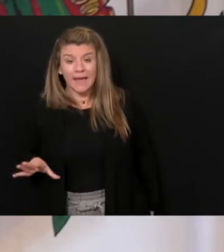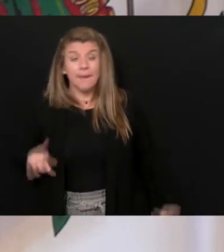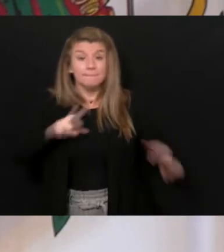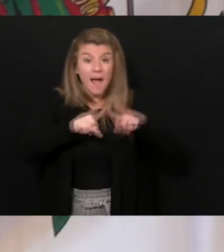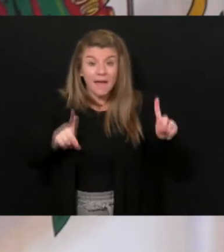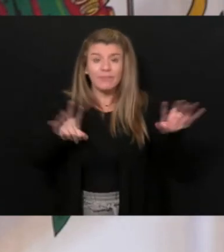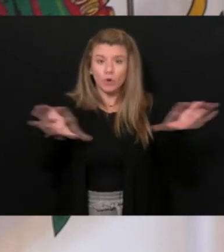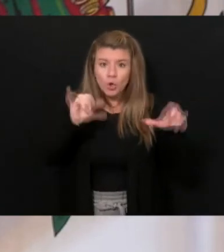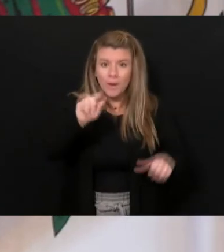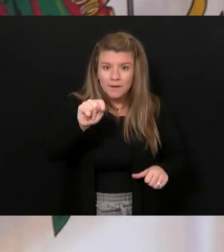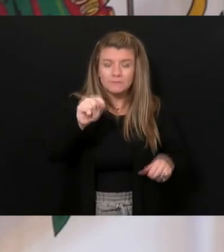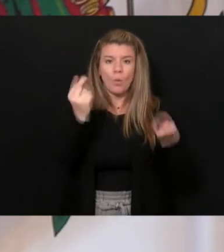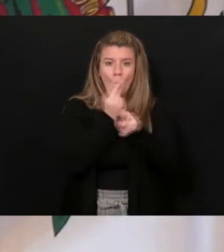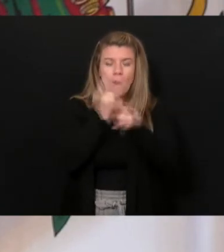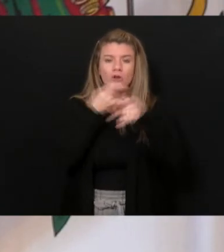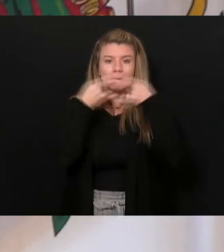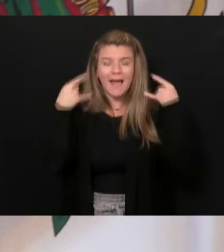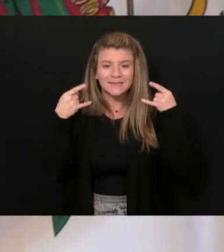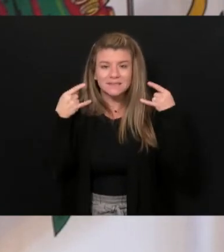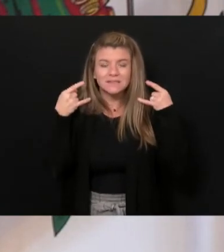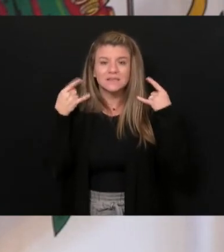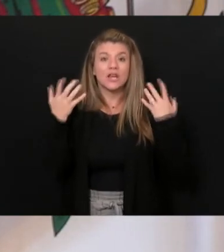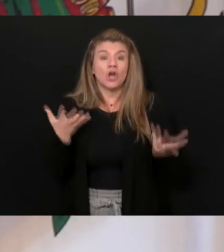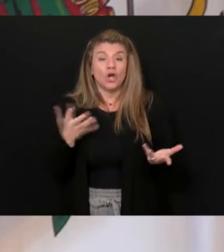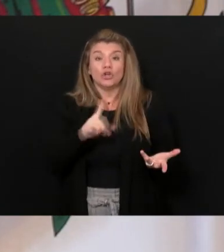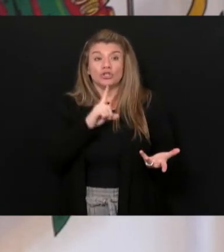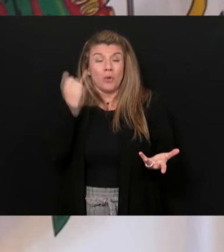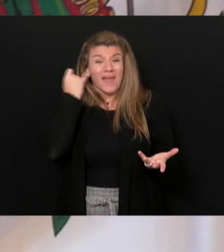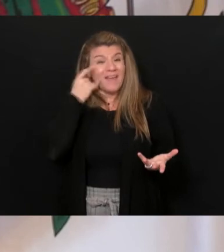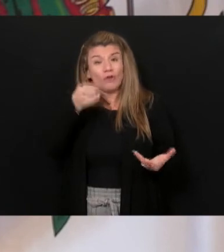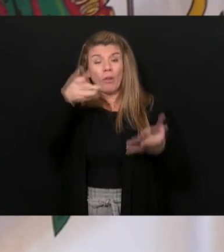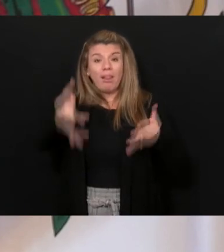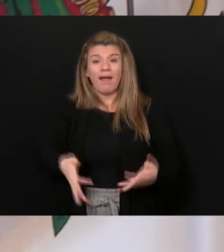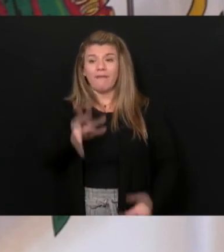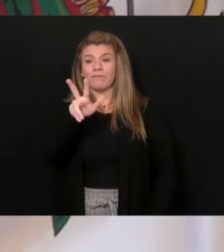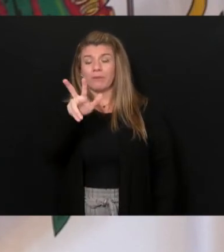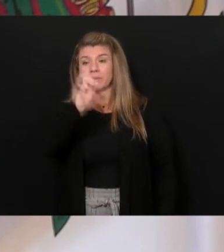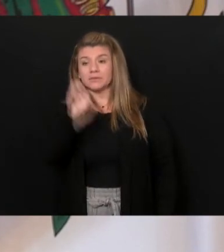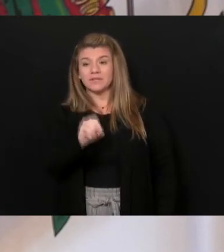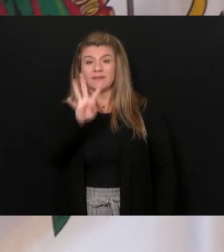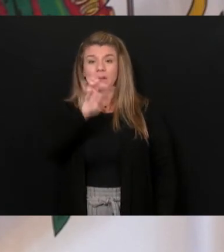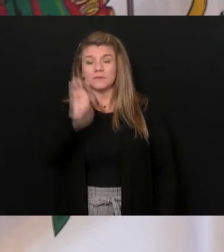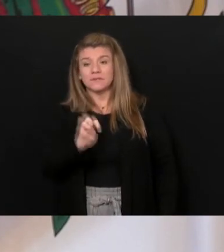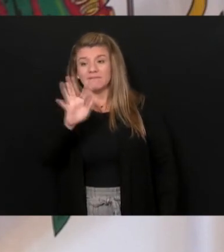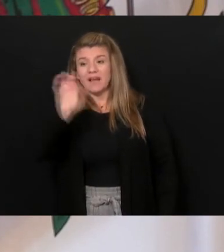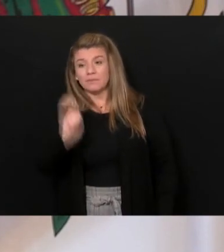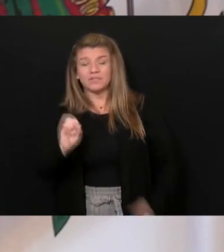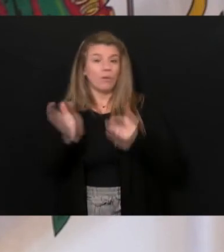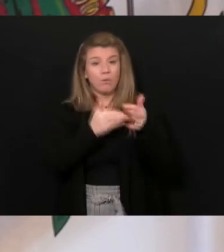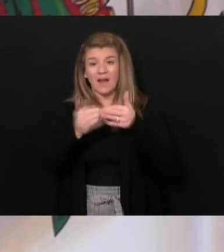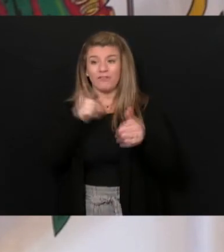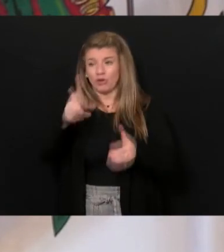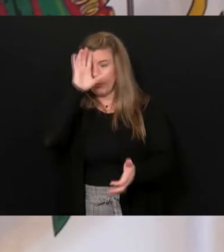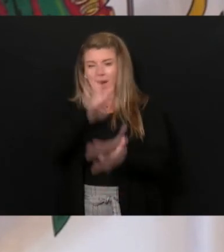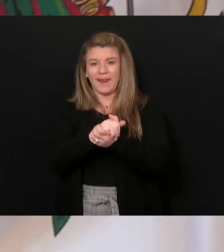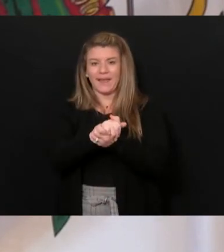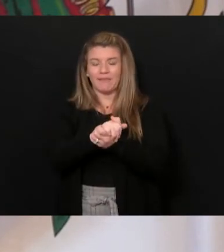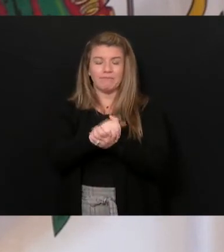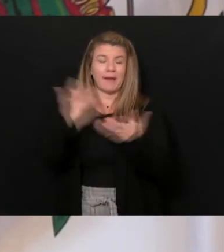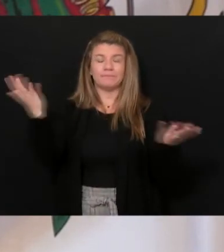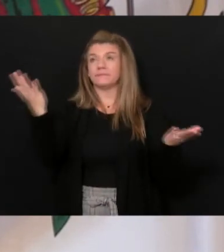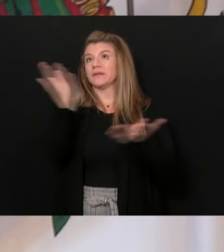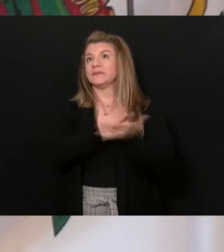your mask. So if you're in the 3 or 4 or 5 or whatever percentage of people that believes by